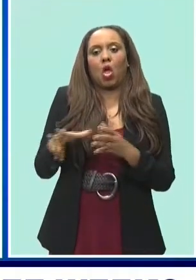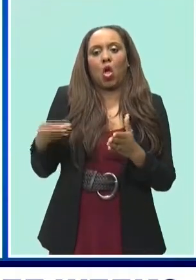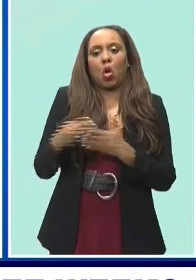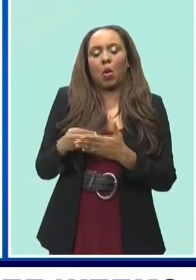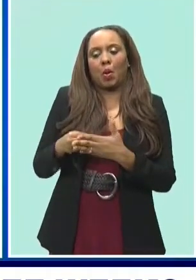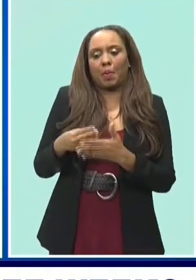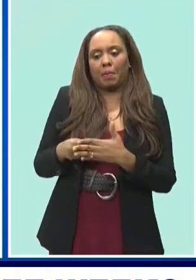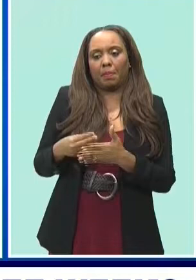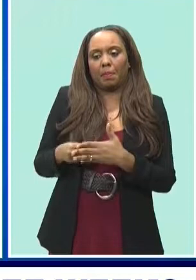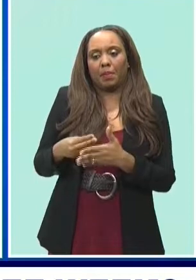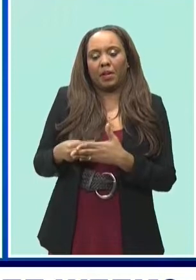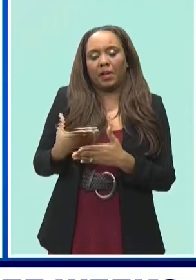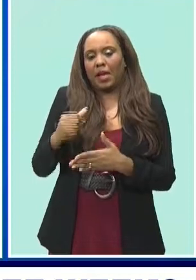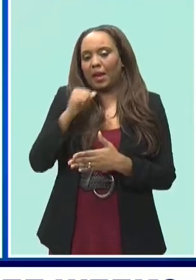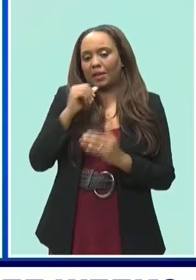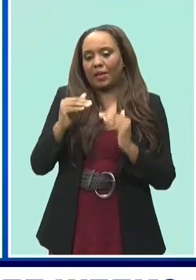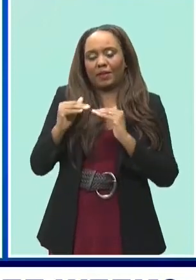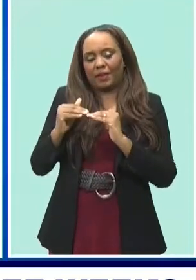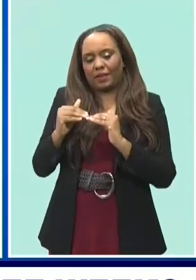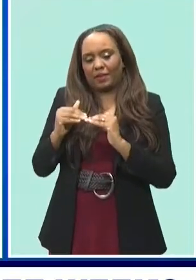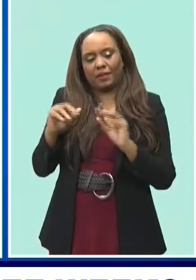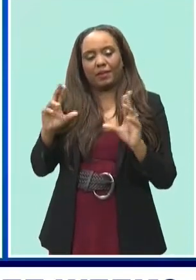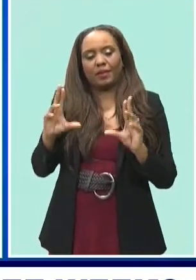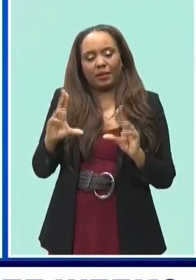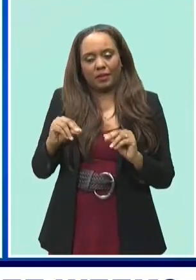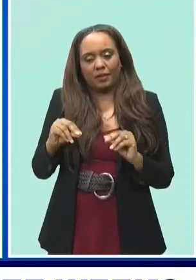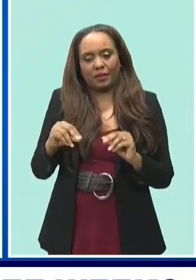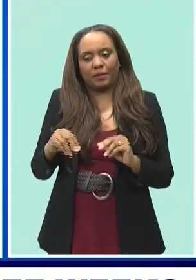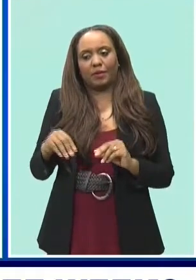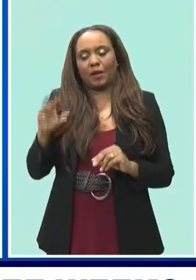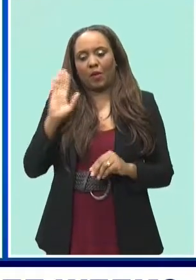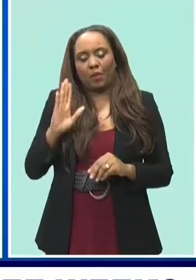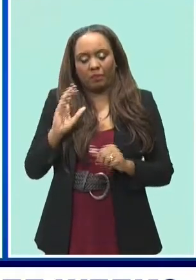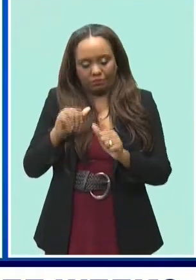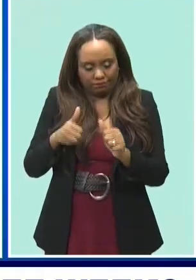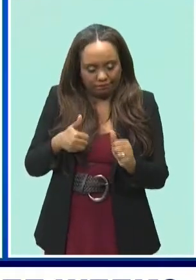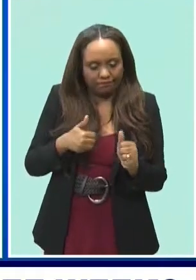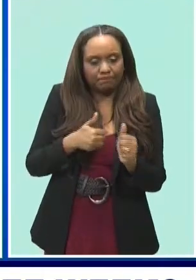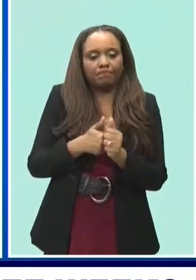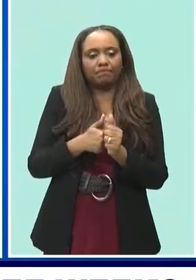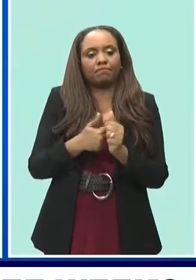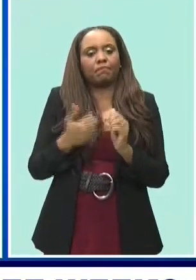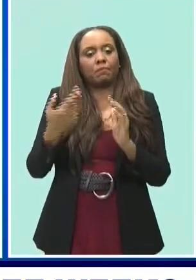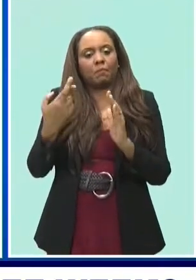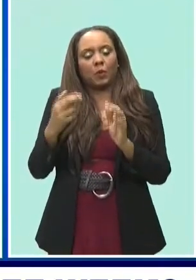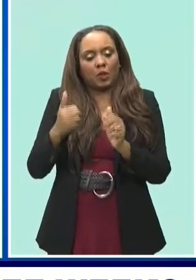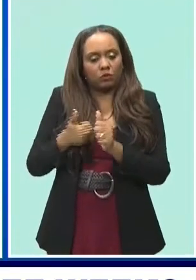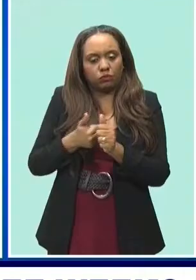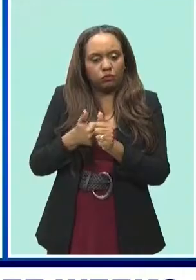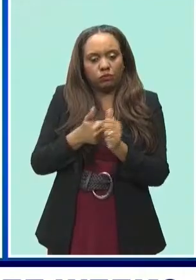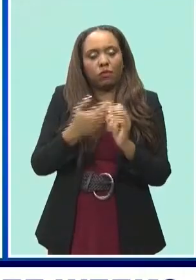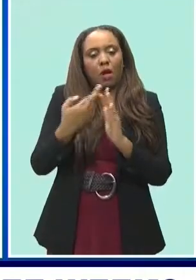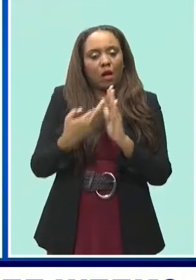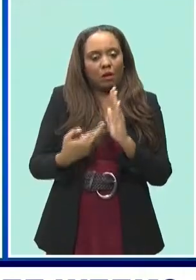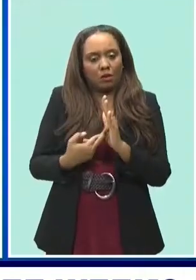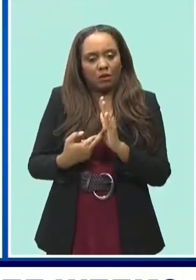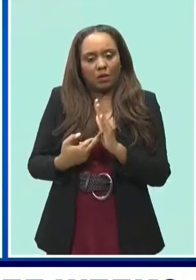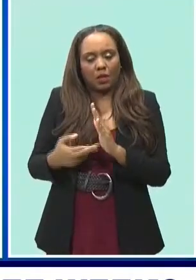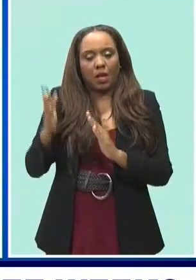tariff is the basis upon which the Customs Department functions with respect to being able to determine